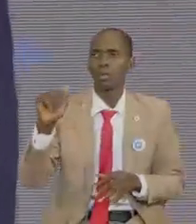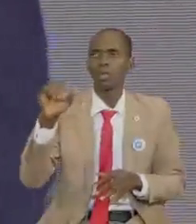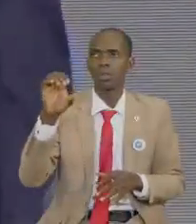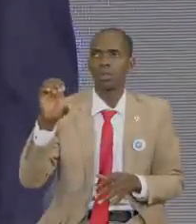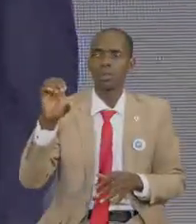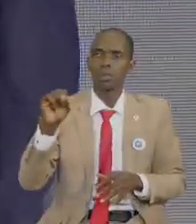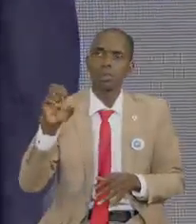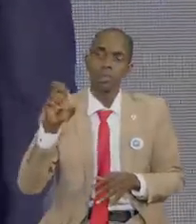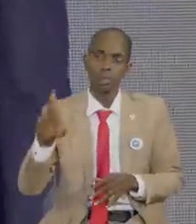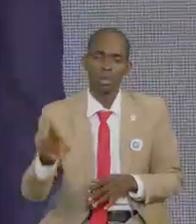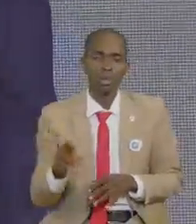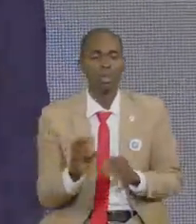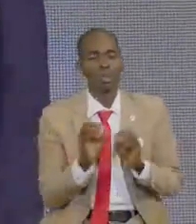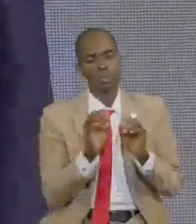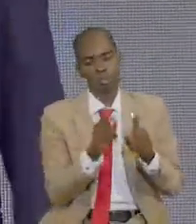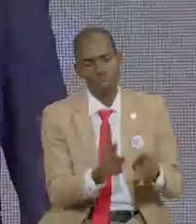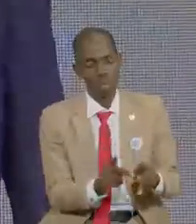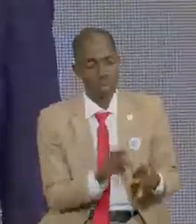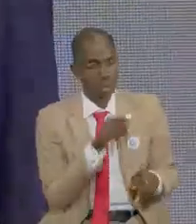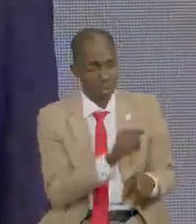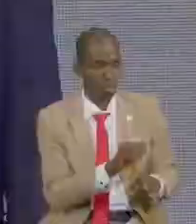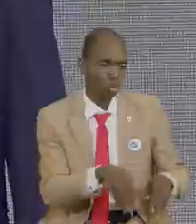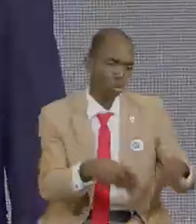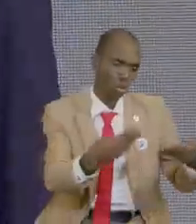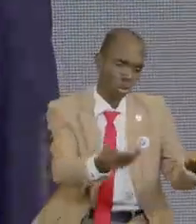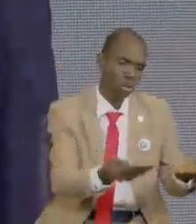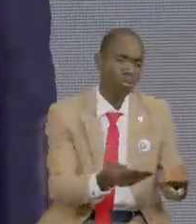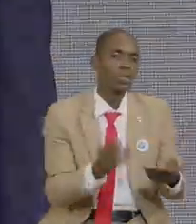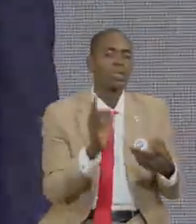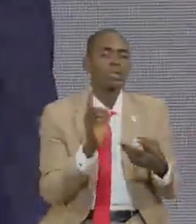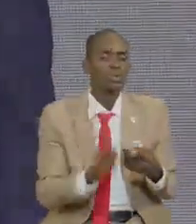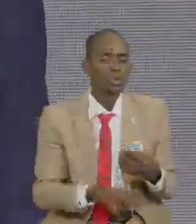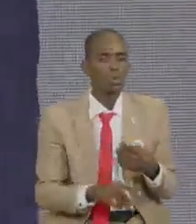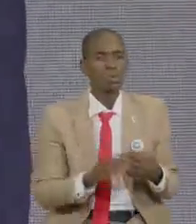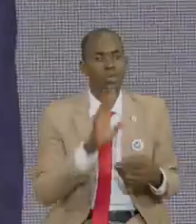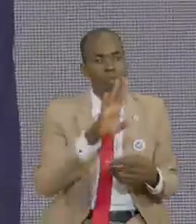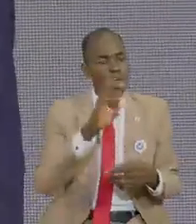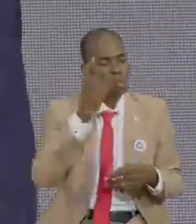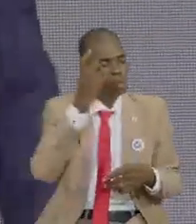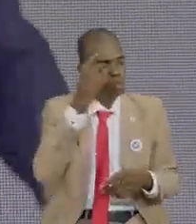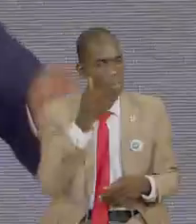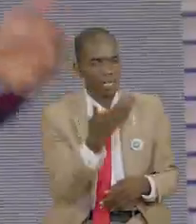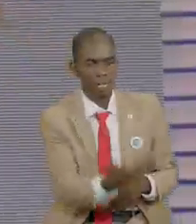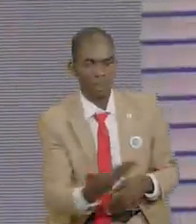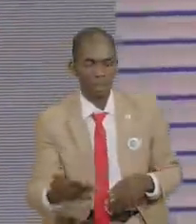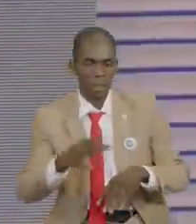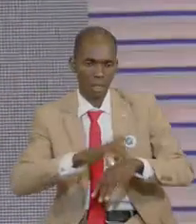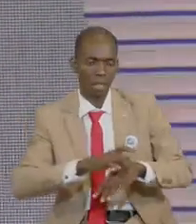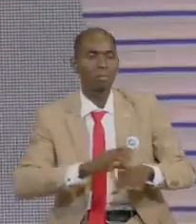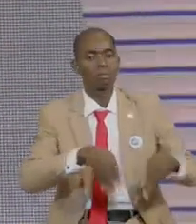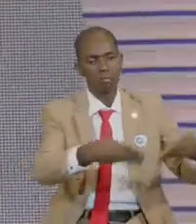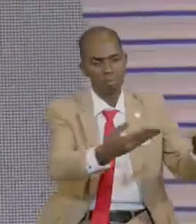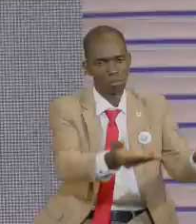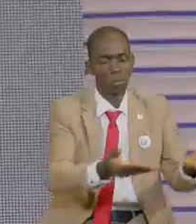And he said, give unto Caesar material things, your tax, what belongs unto Caesar, but